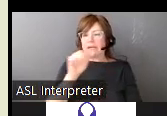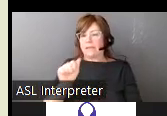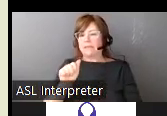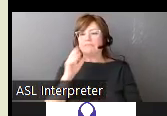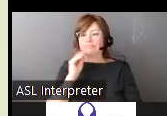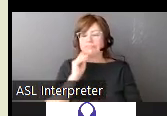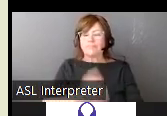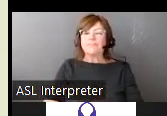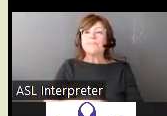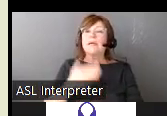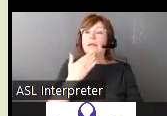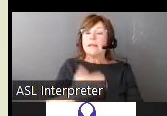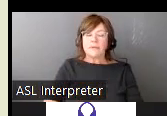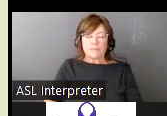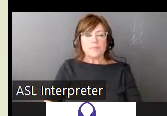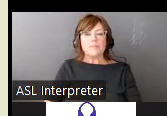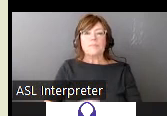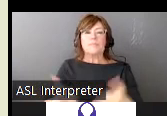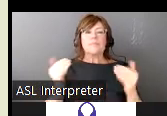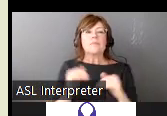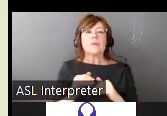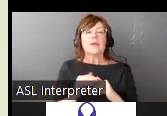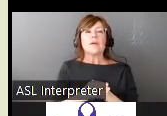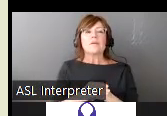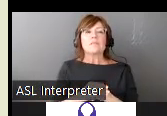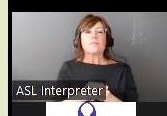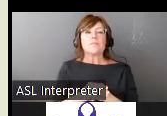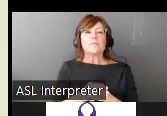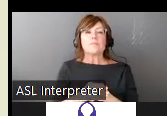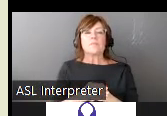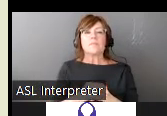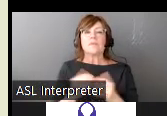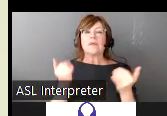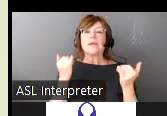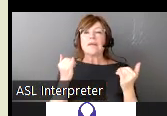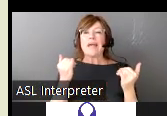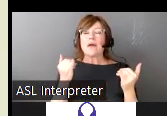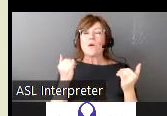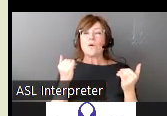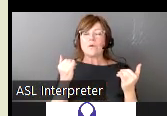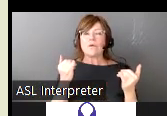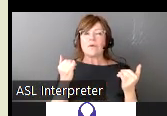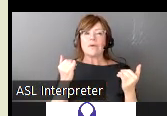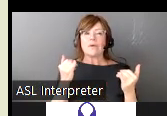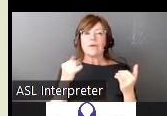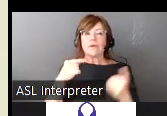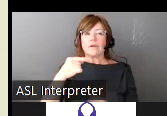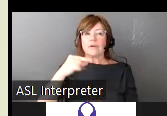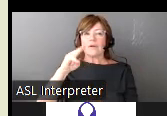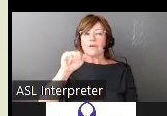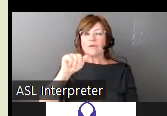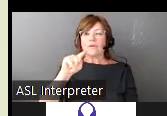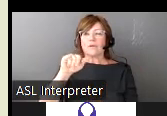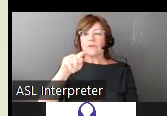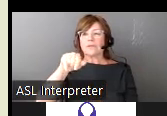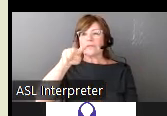Thank you, Guida. And for table 3, it details the participants' rating. Oh my goodness. I'm